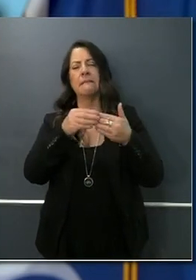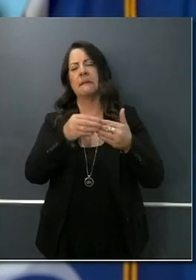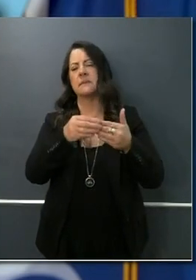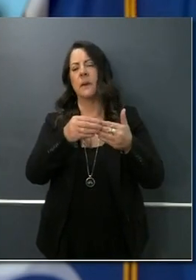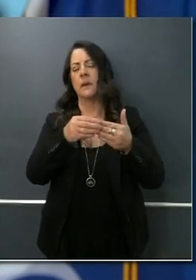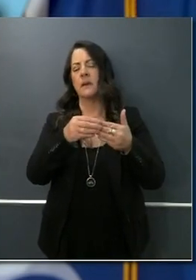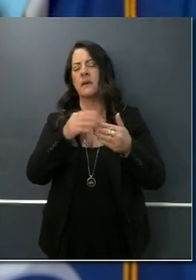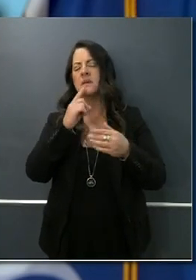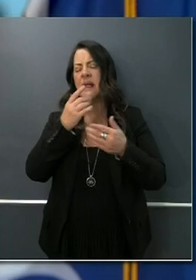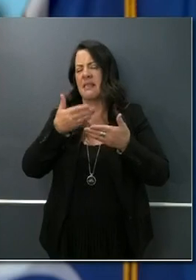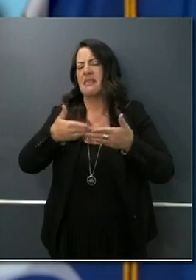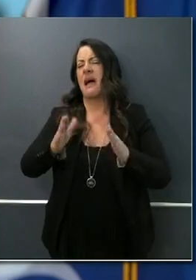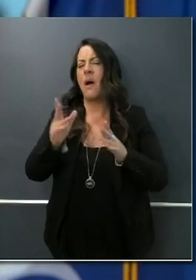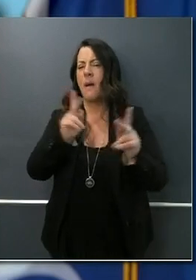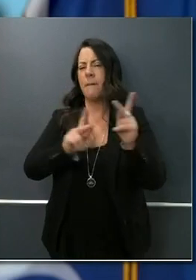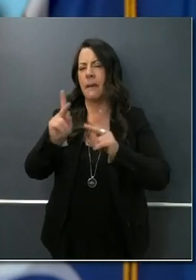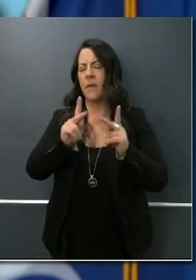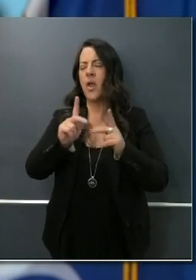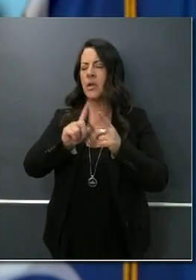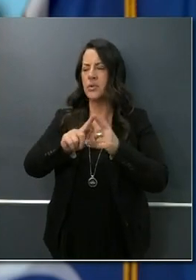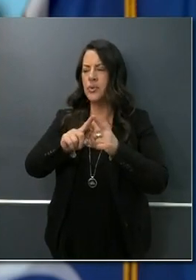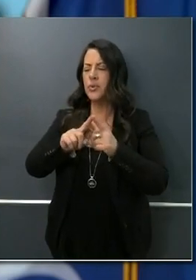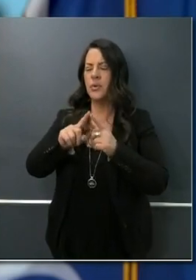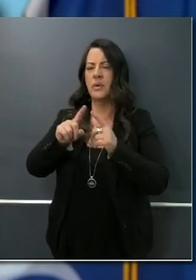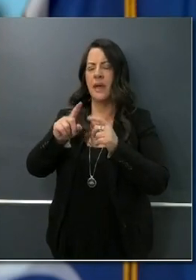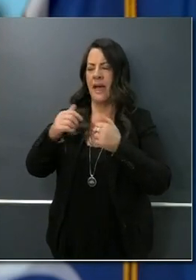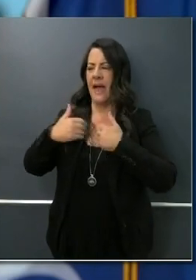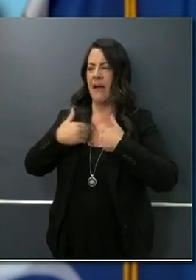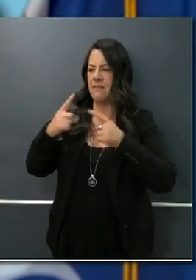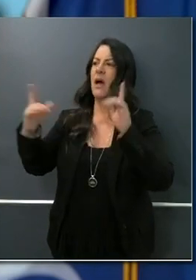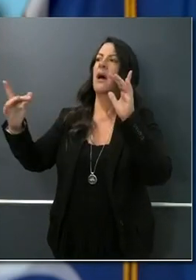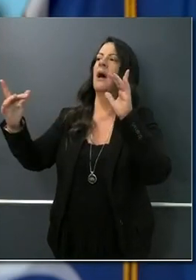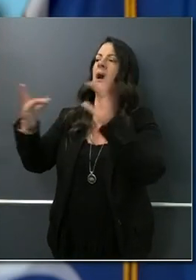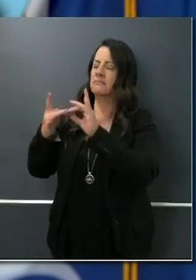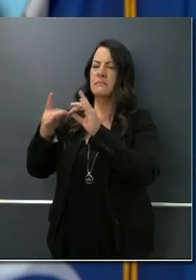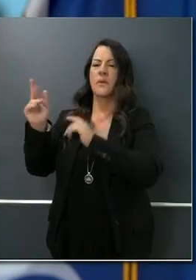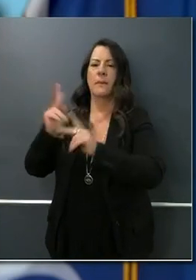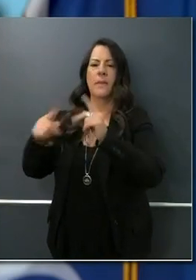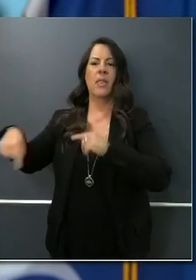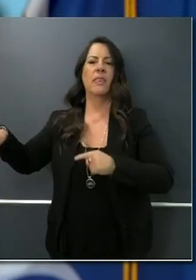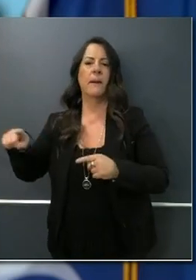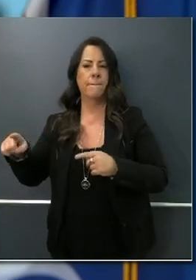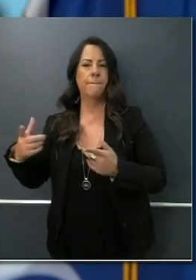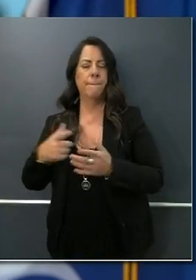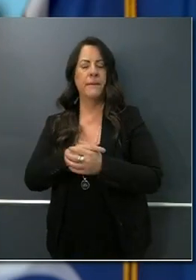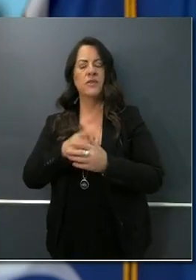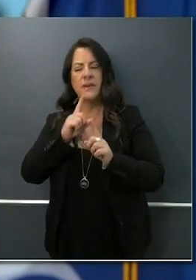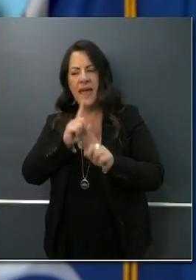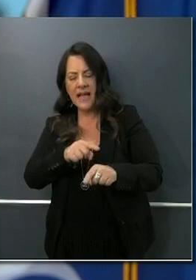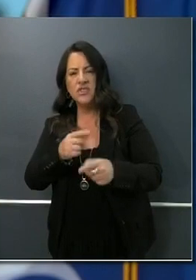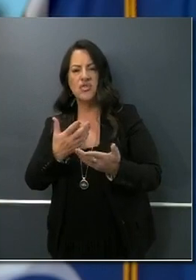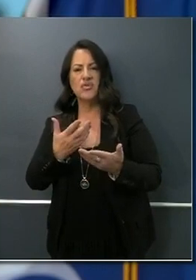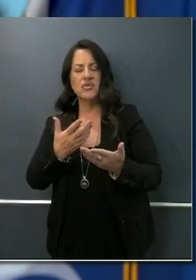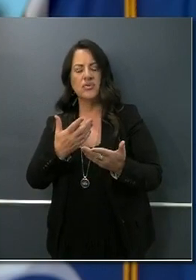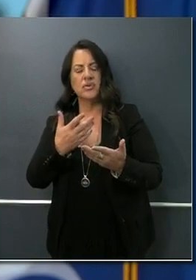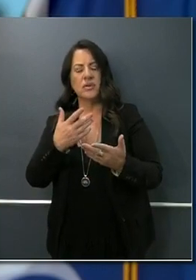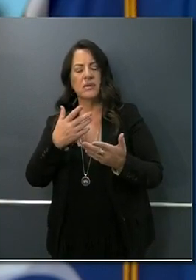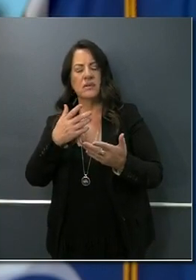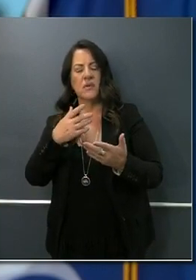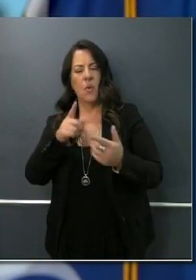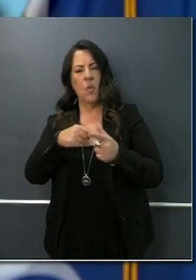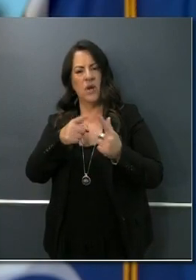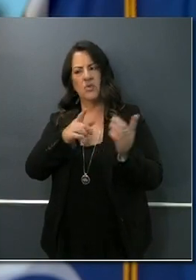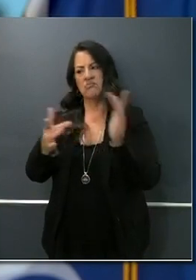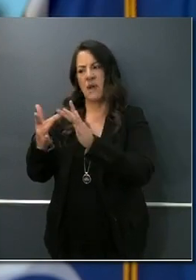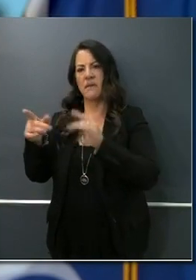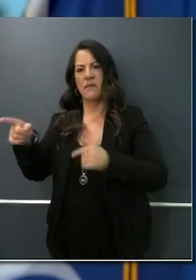also an important thing that we started doing late last week into the weekend, and hopefully will be bearing fruit later